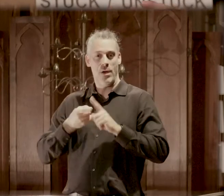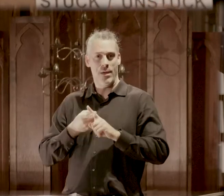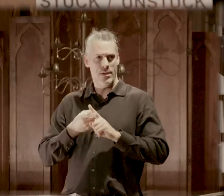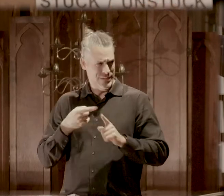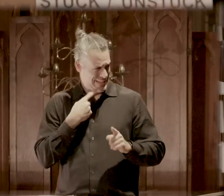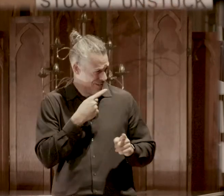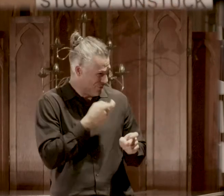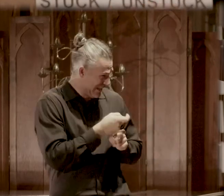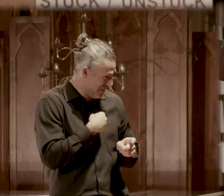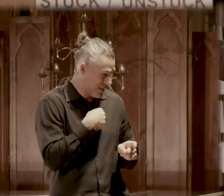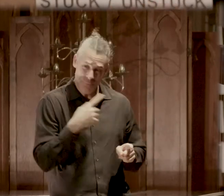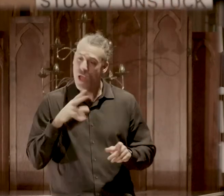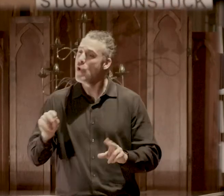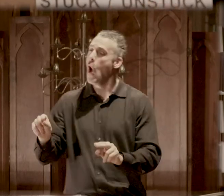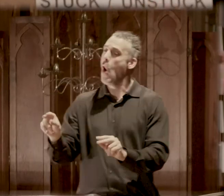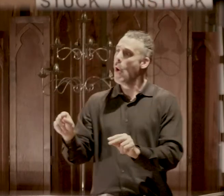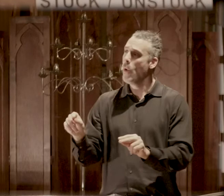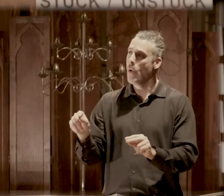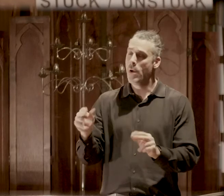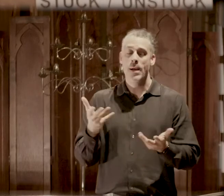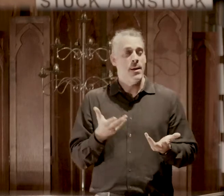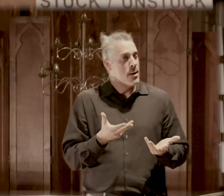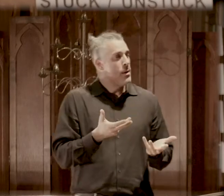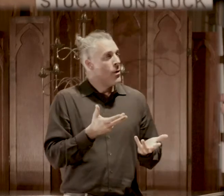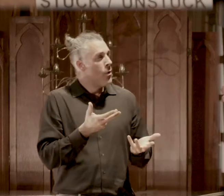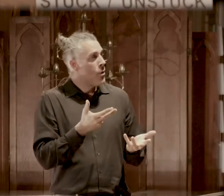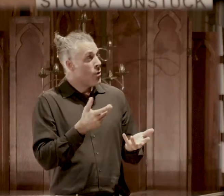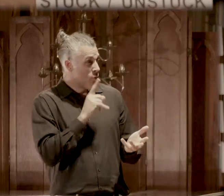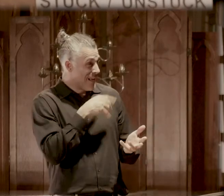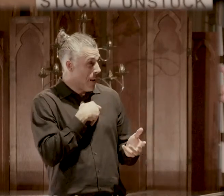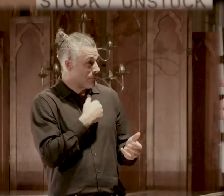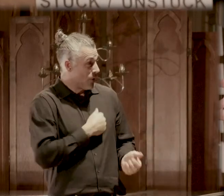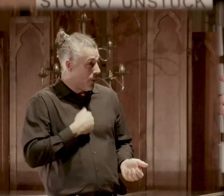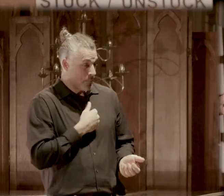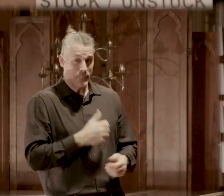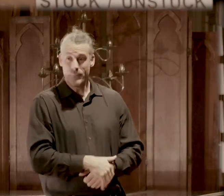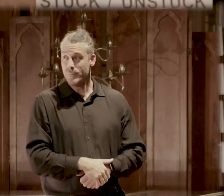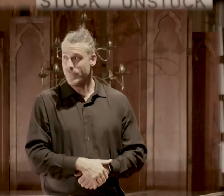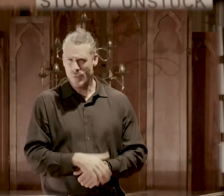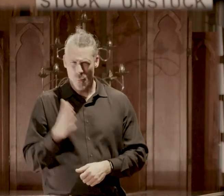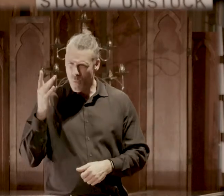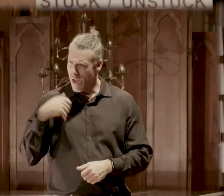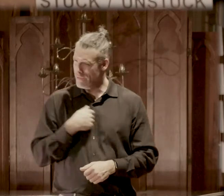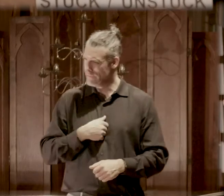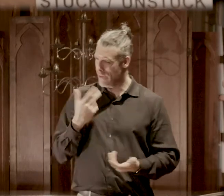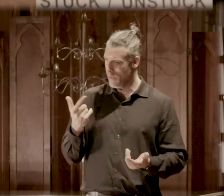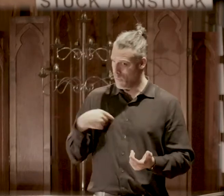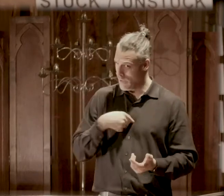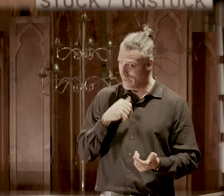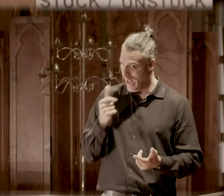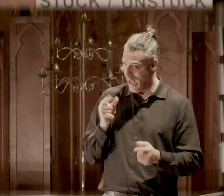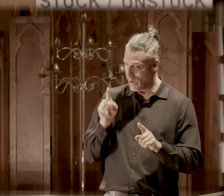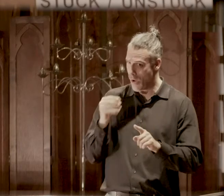and she was like, are you fucking kidding me? And I was like, yeah, no, I'm serious. And she was like, well, I'm really sorry. And I was like, why?